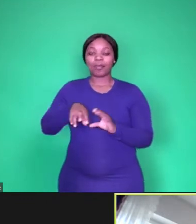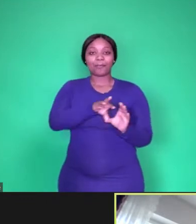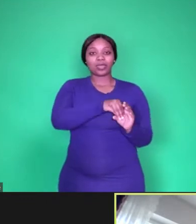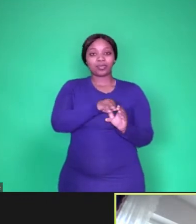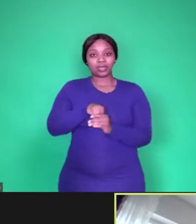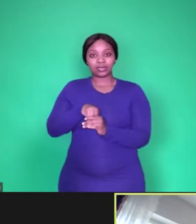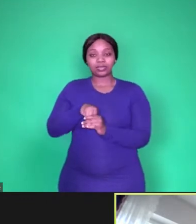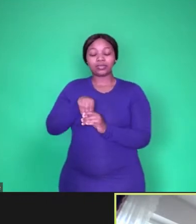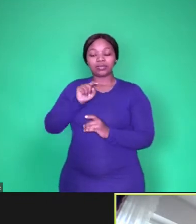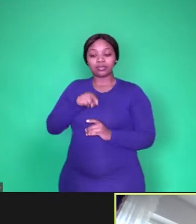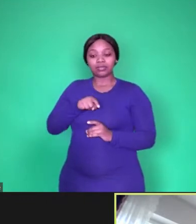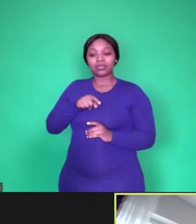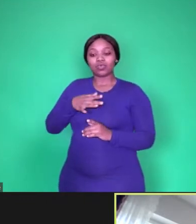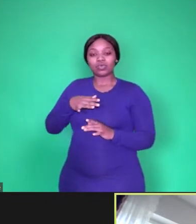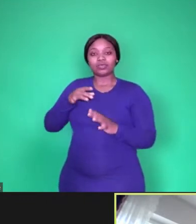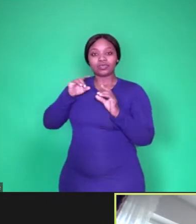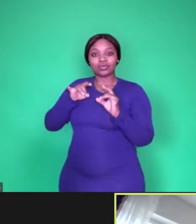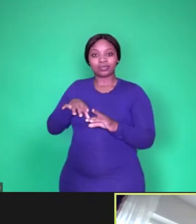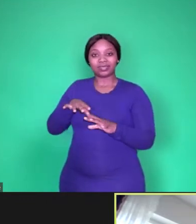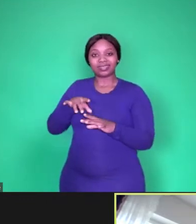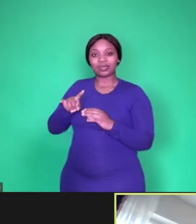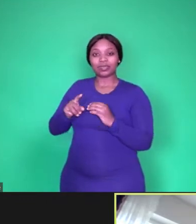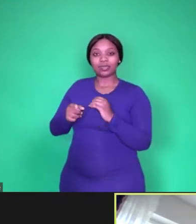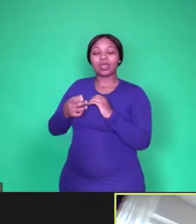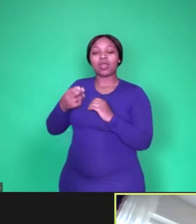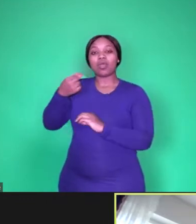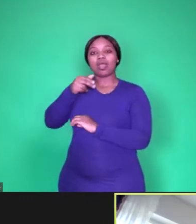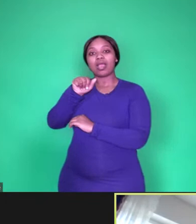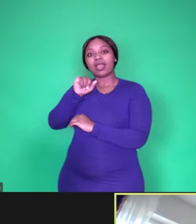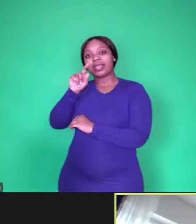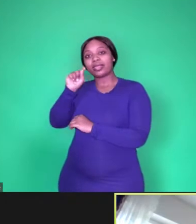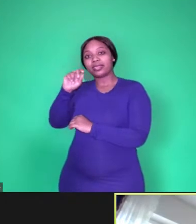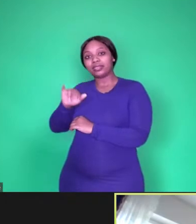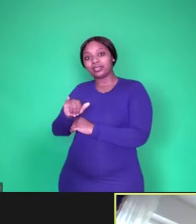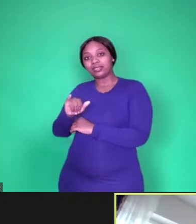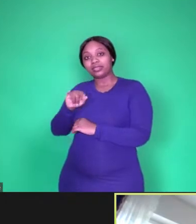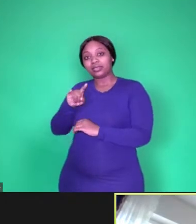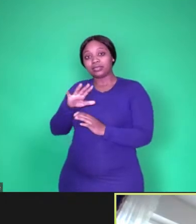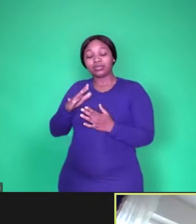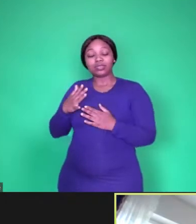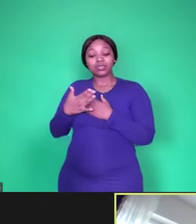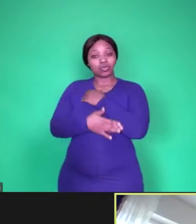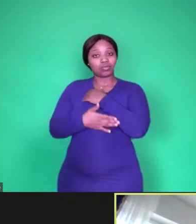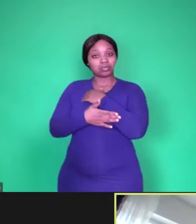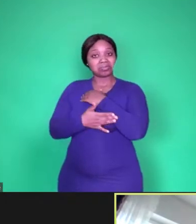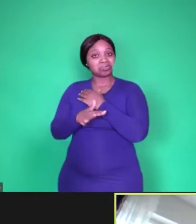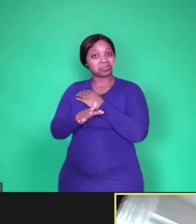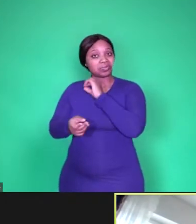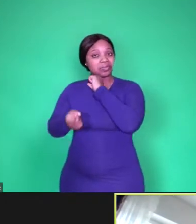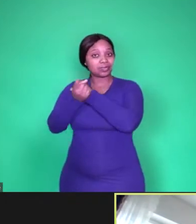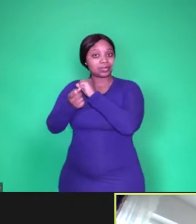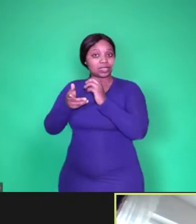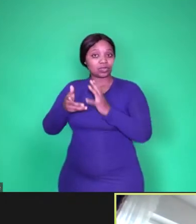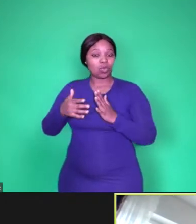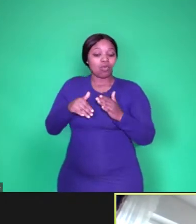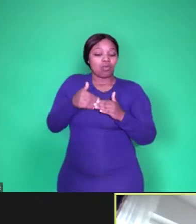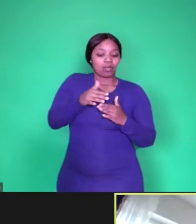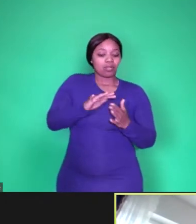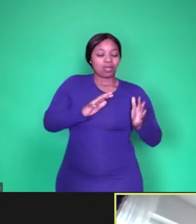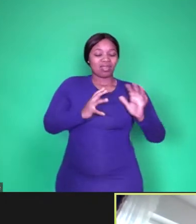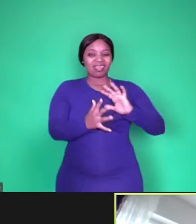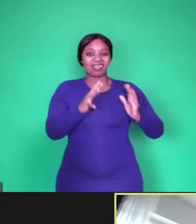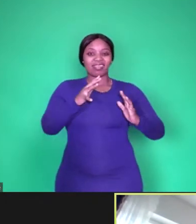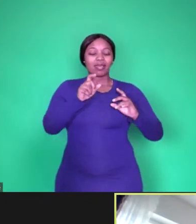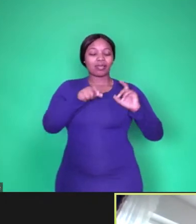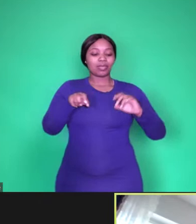of Haiti after the earthquake and the cholera outbreak that followed. Because in these situations, obviously, it's very difficult to